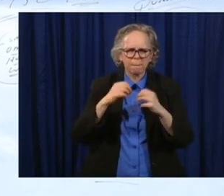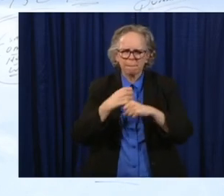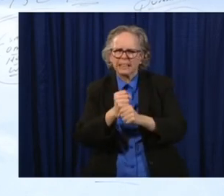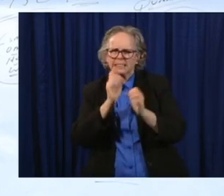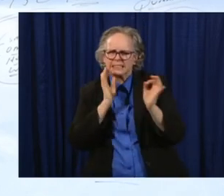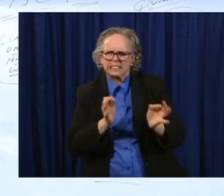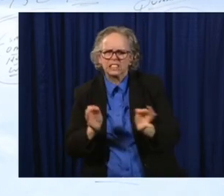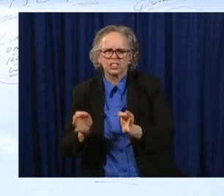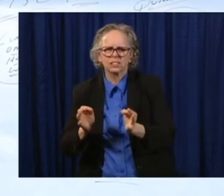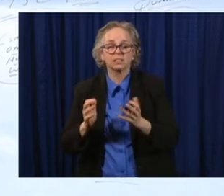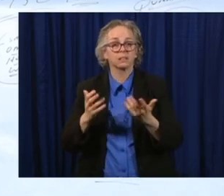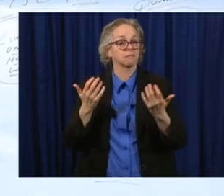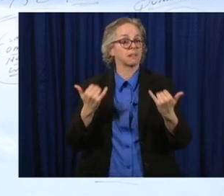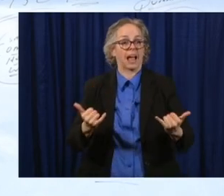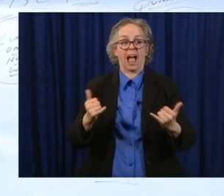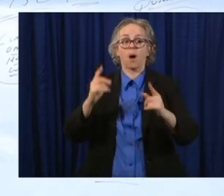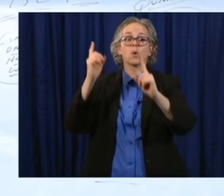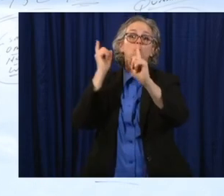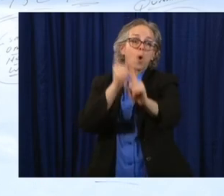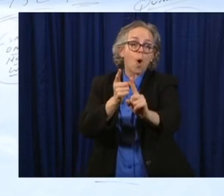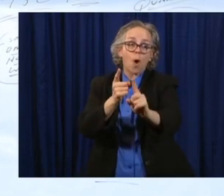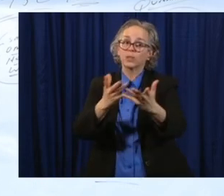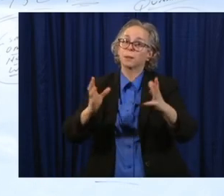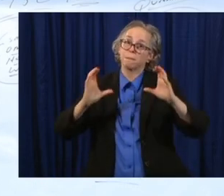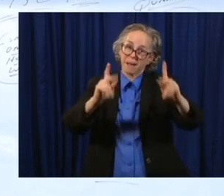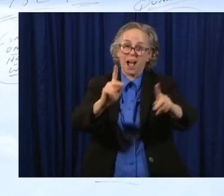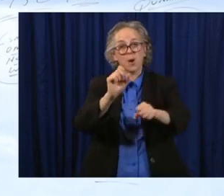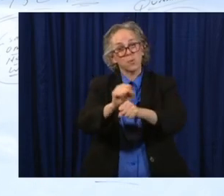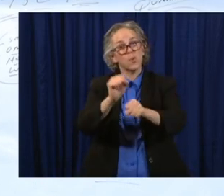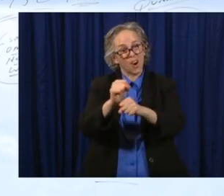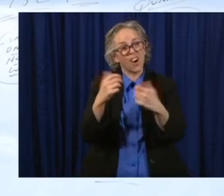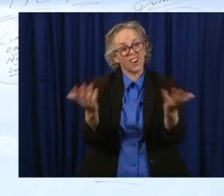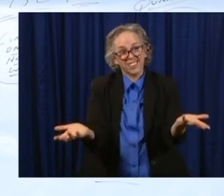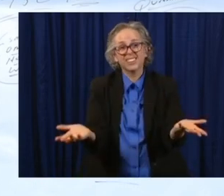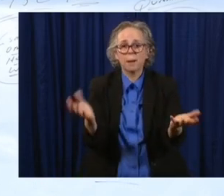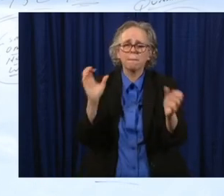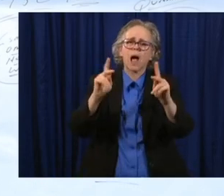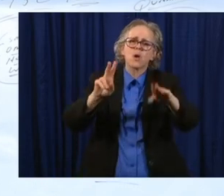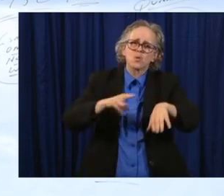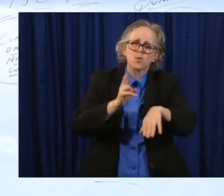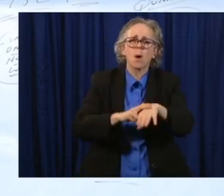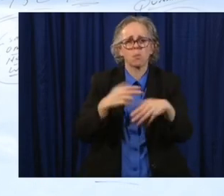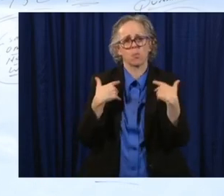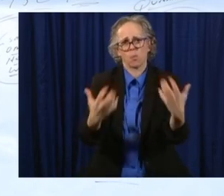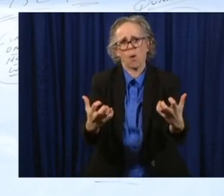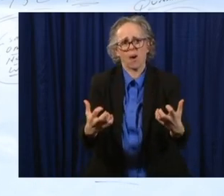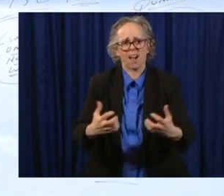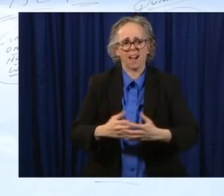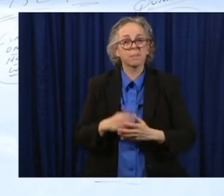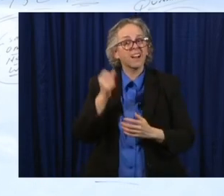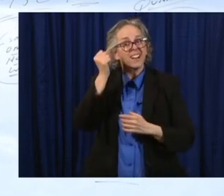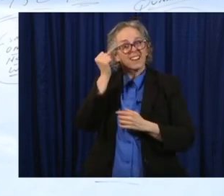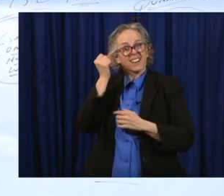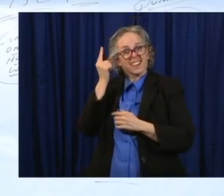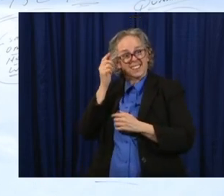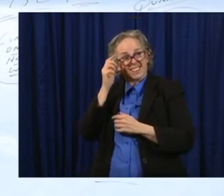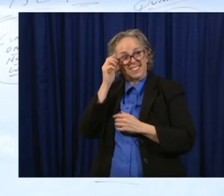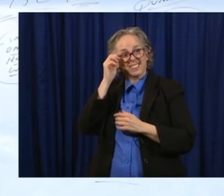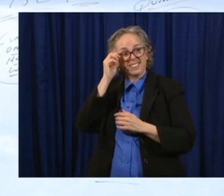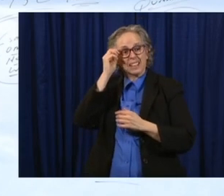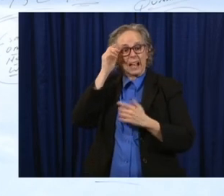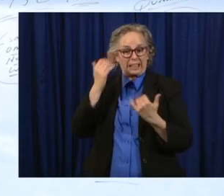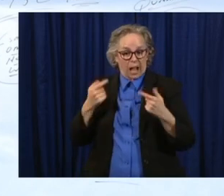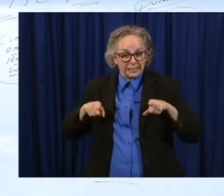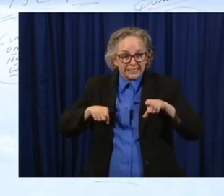get people working again. We want to get people back to as normal a life as possible. At the same time, we have